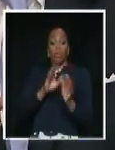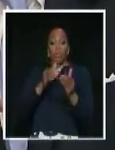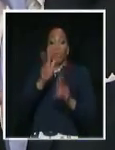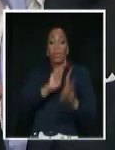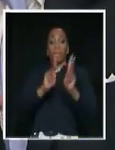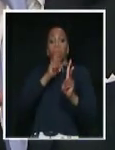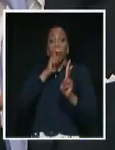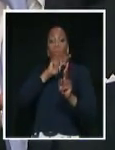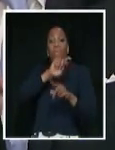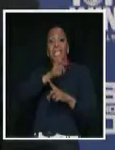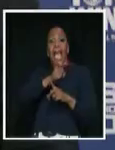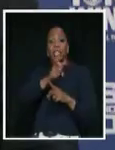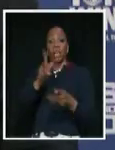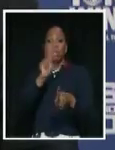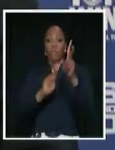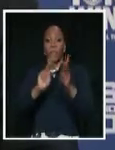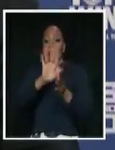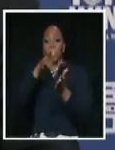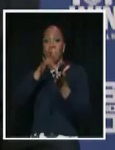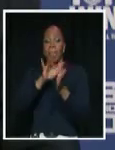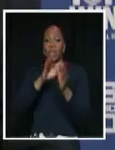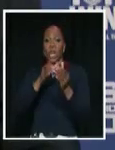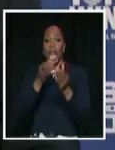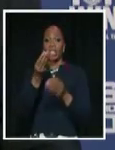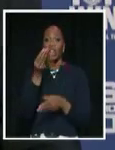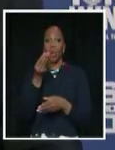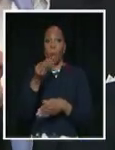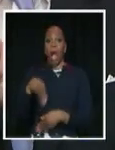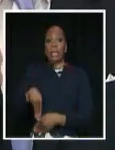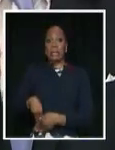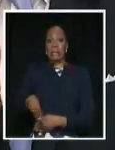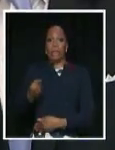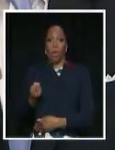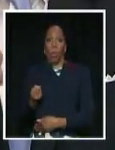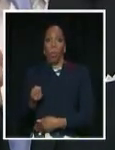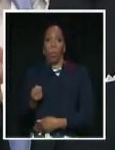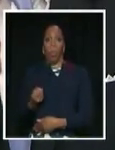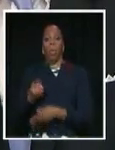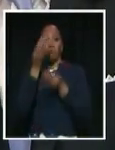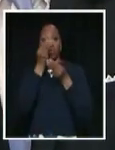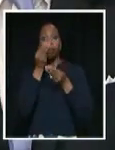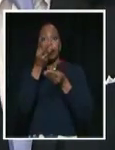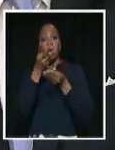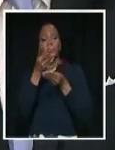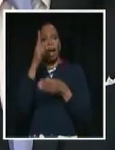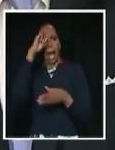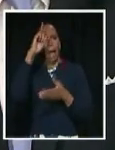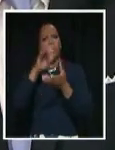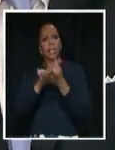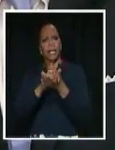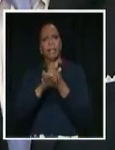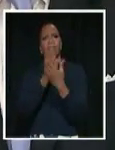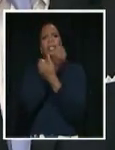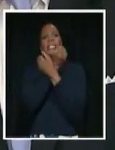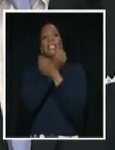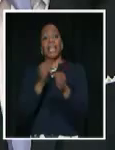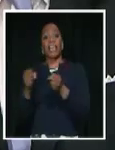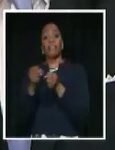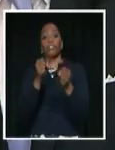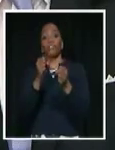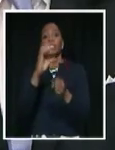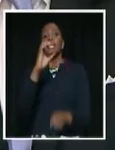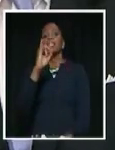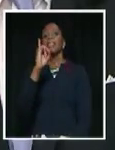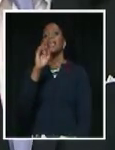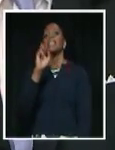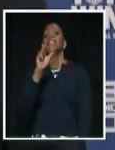those of you out there, the middle class, hold on to your wallets. But let me tell you something else. I actually believe having safe streets is a civil right.